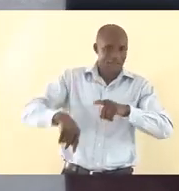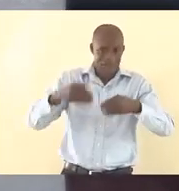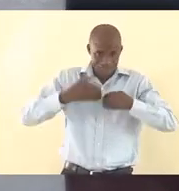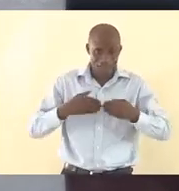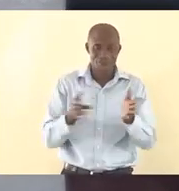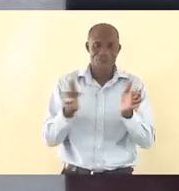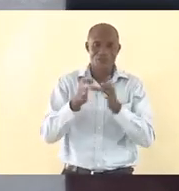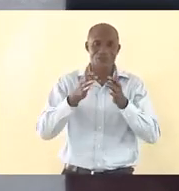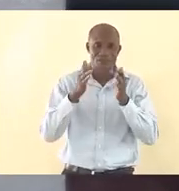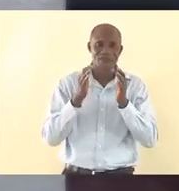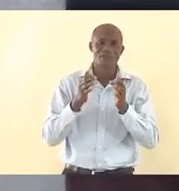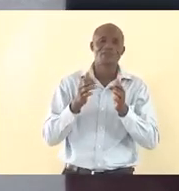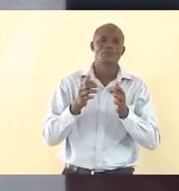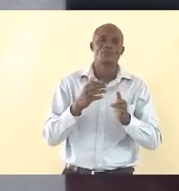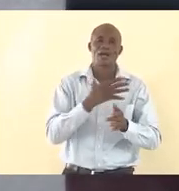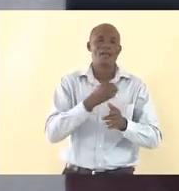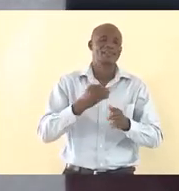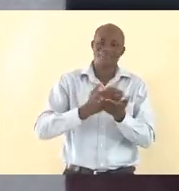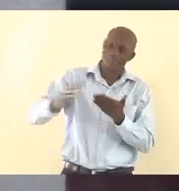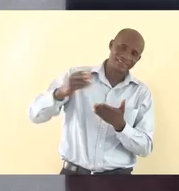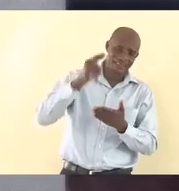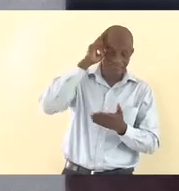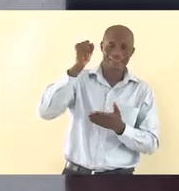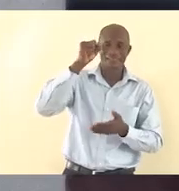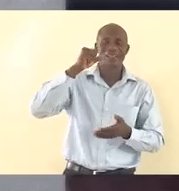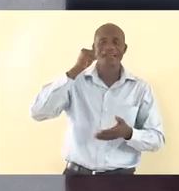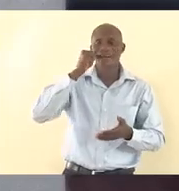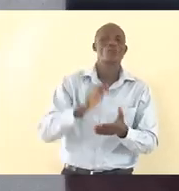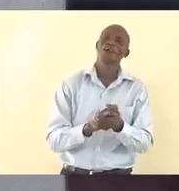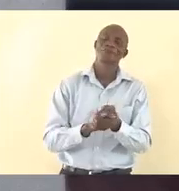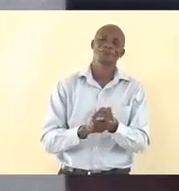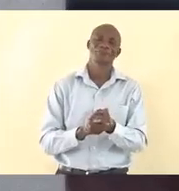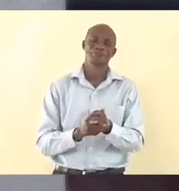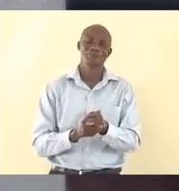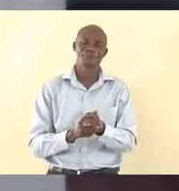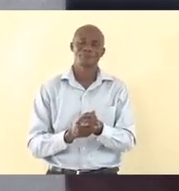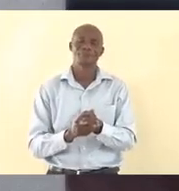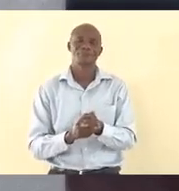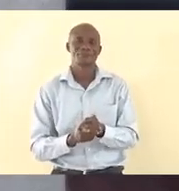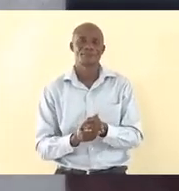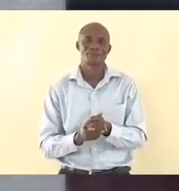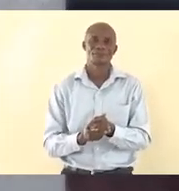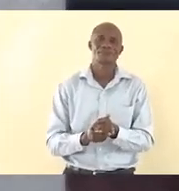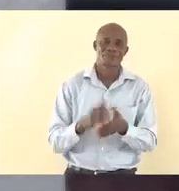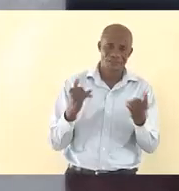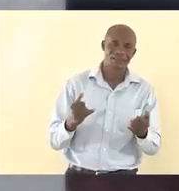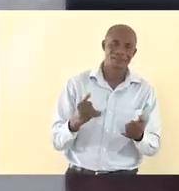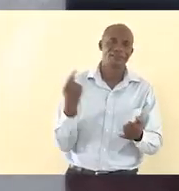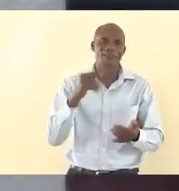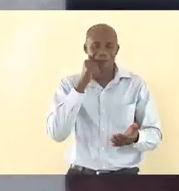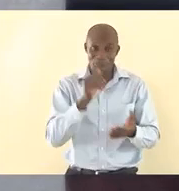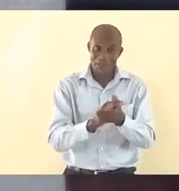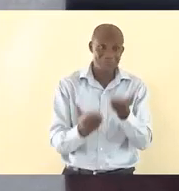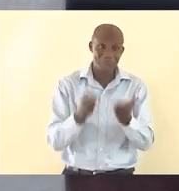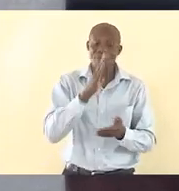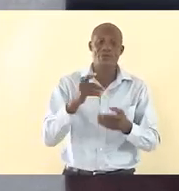bride. Can you? No. You can't have Jesus Christ and reject his bride. Now, the bride may be ugly, as is